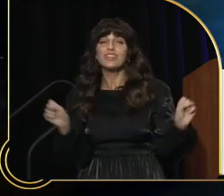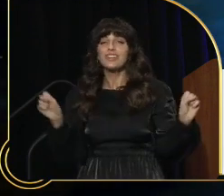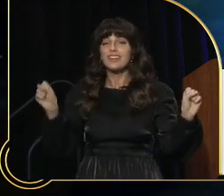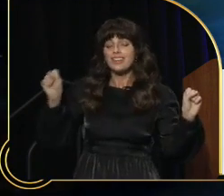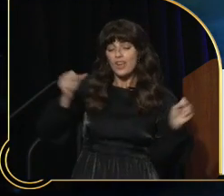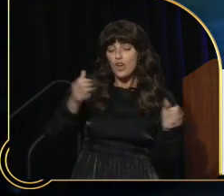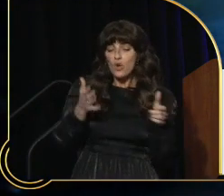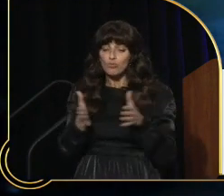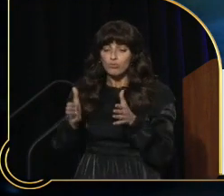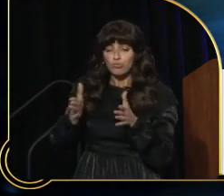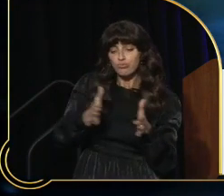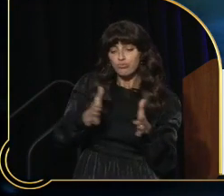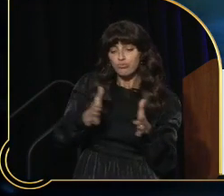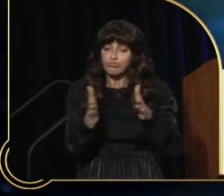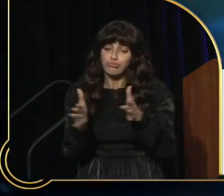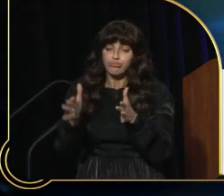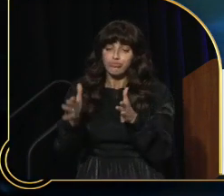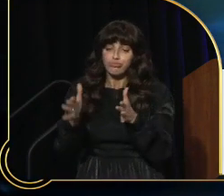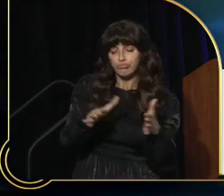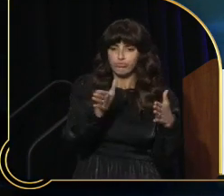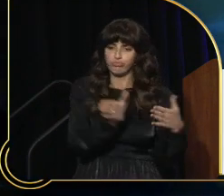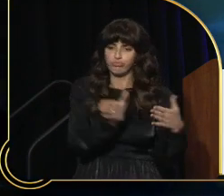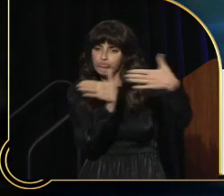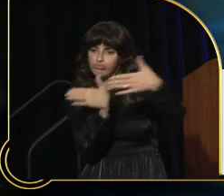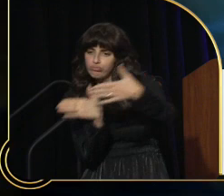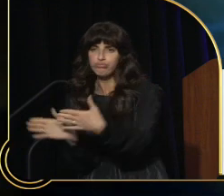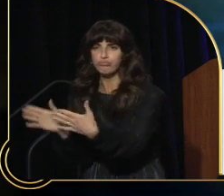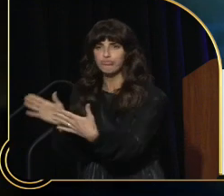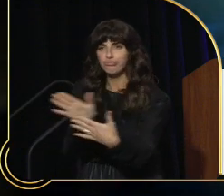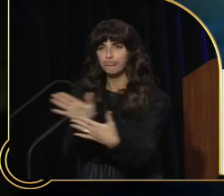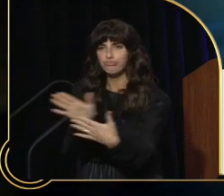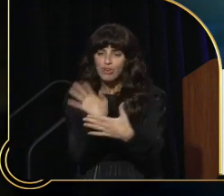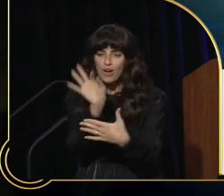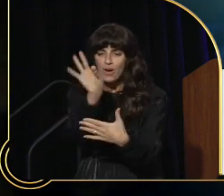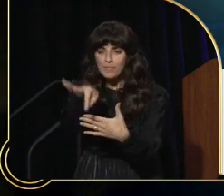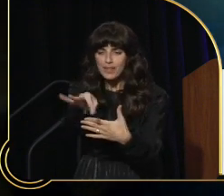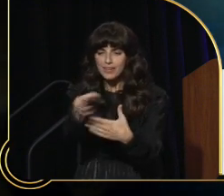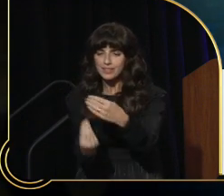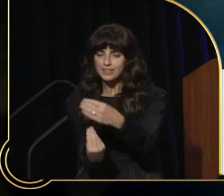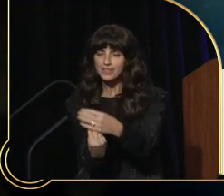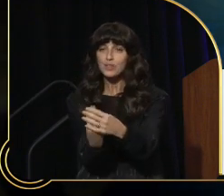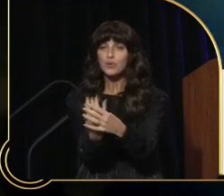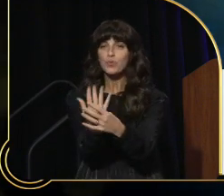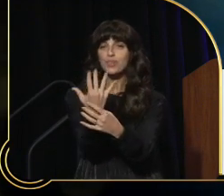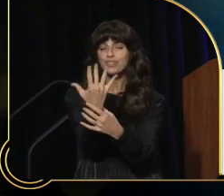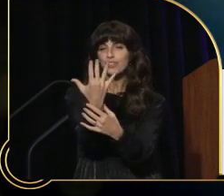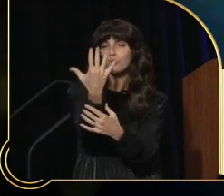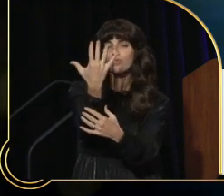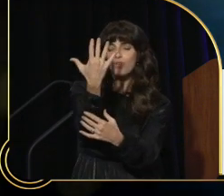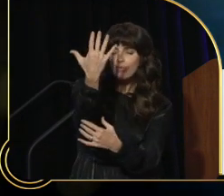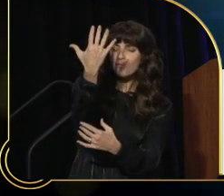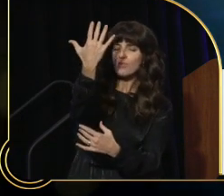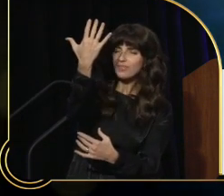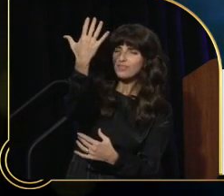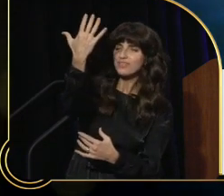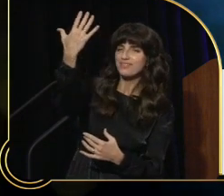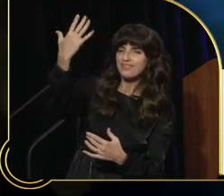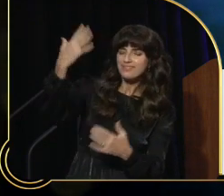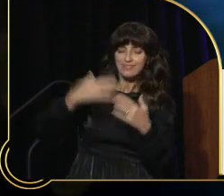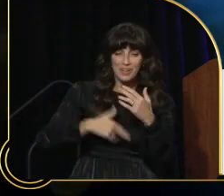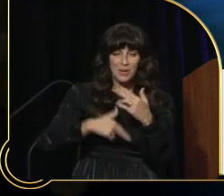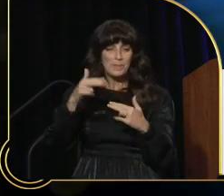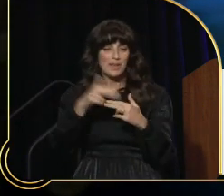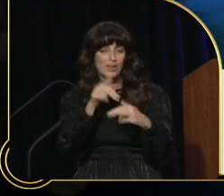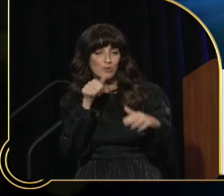reality. Reality is what we know. We can change a river's flow, plant a seed, watch it grow. Build a